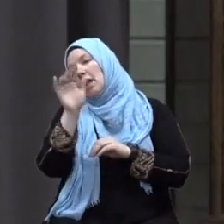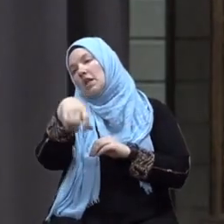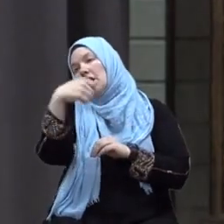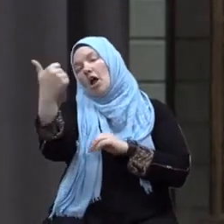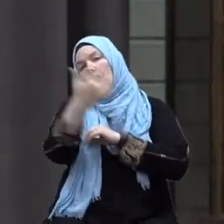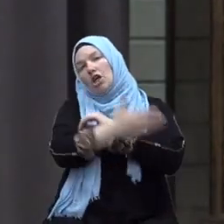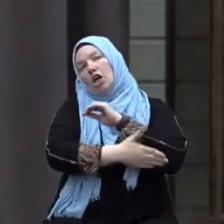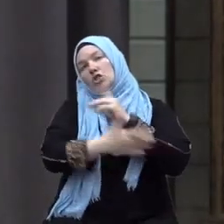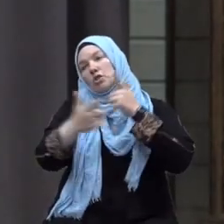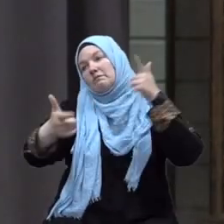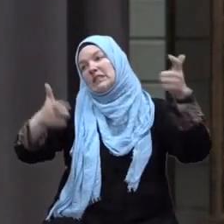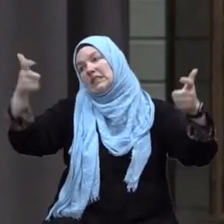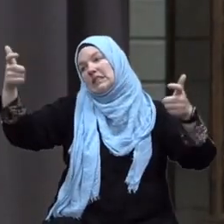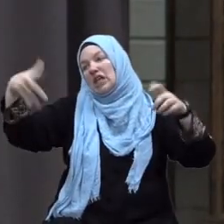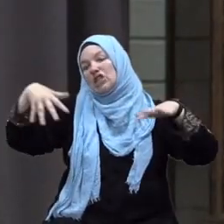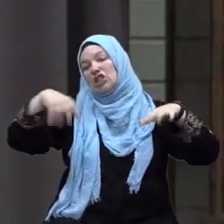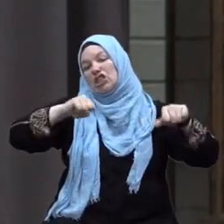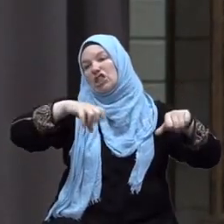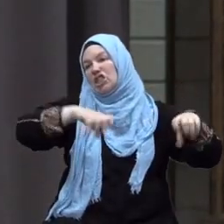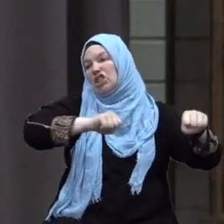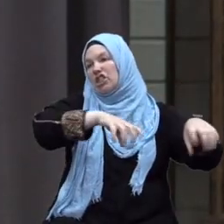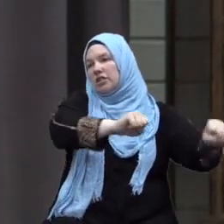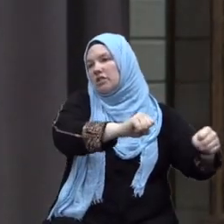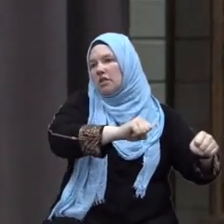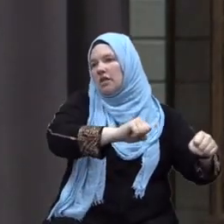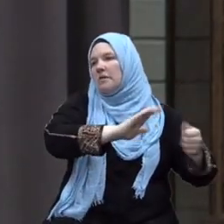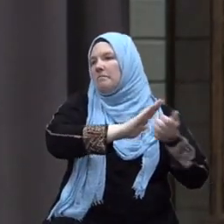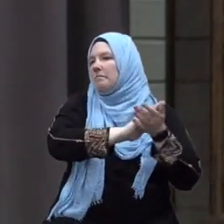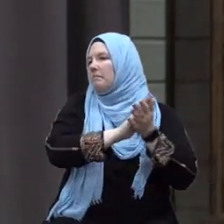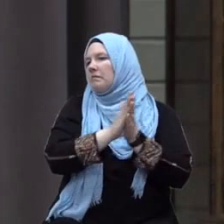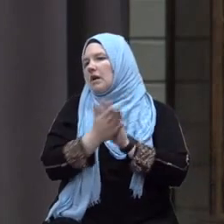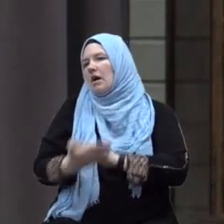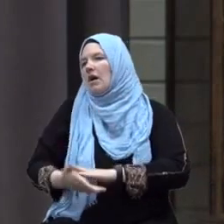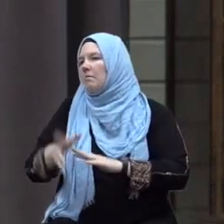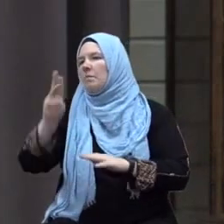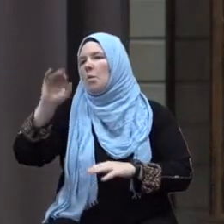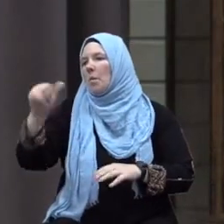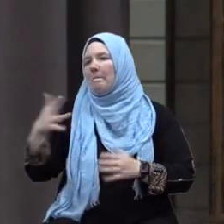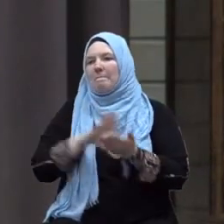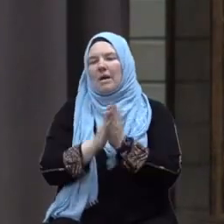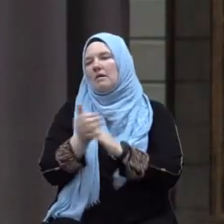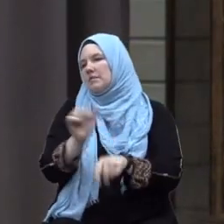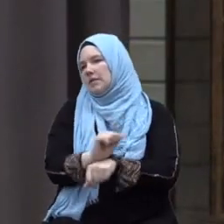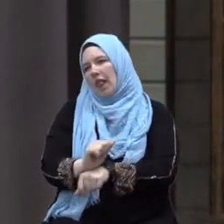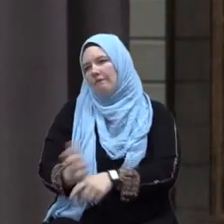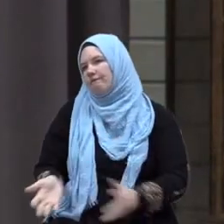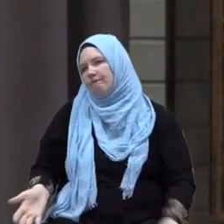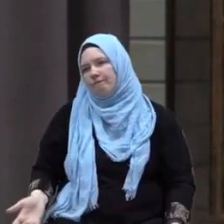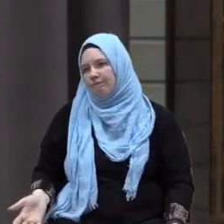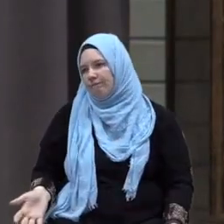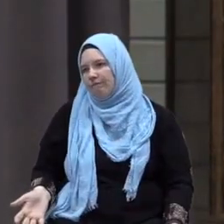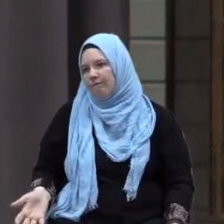nations take you for sale, you are turning yourself and your ummah into slavery.